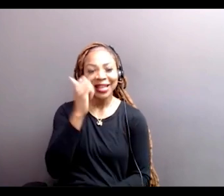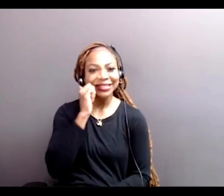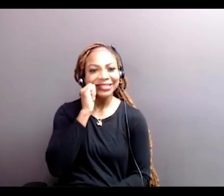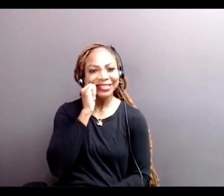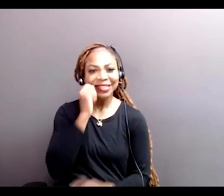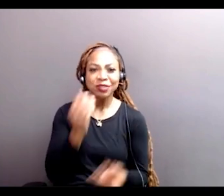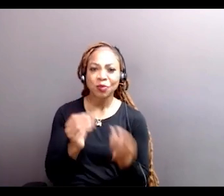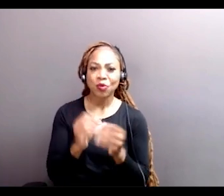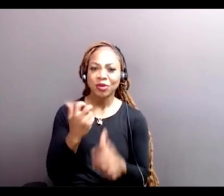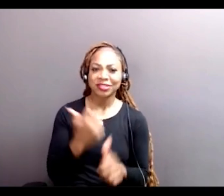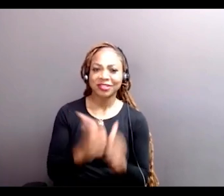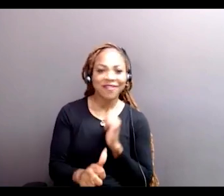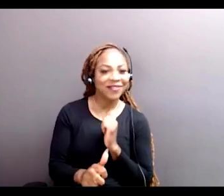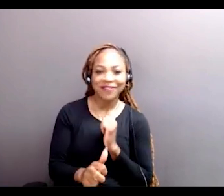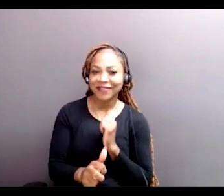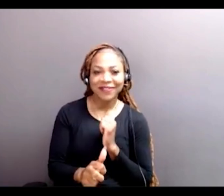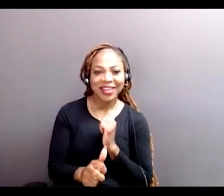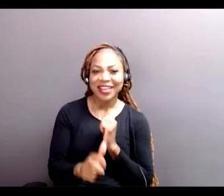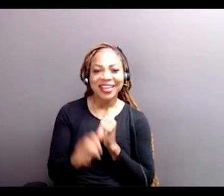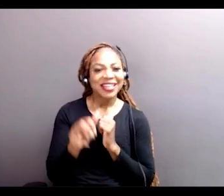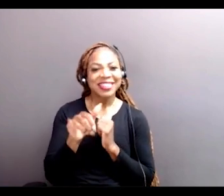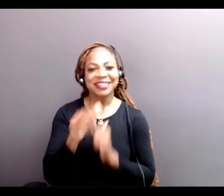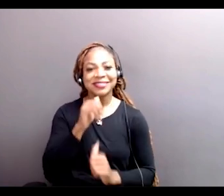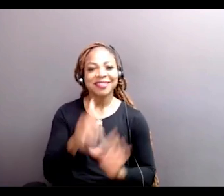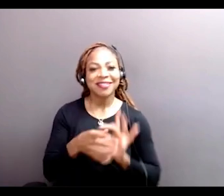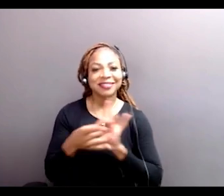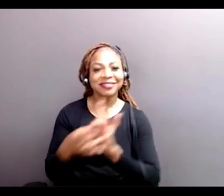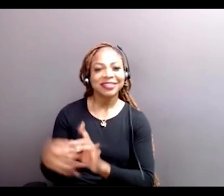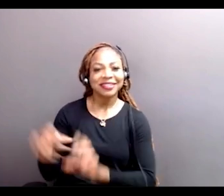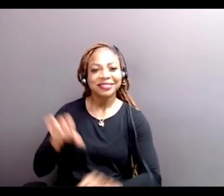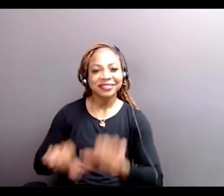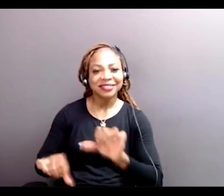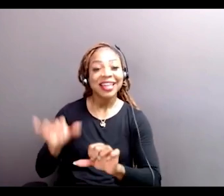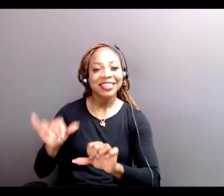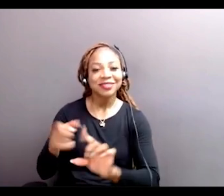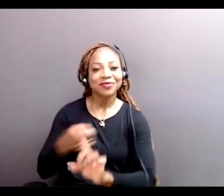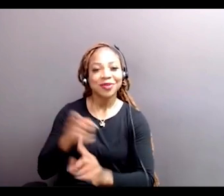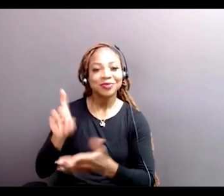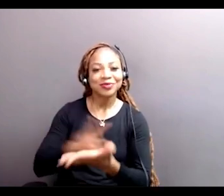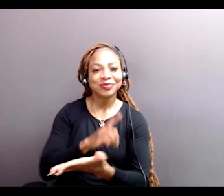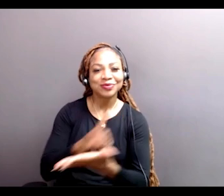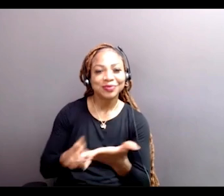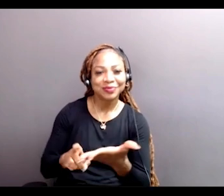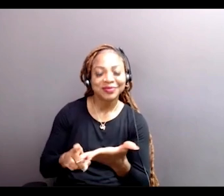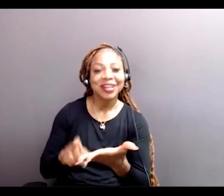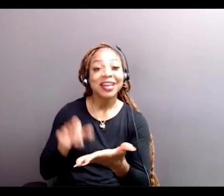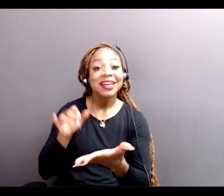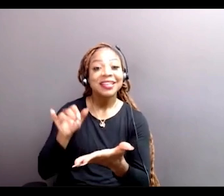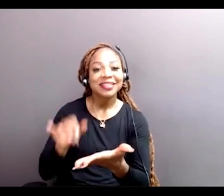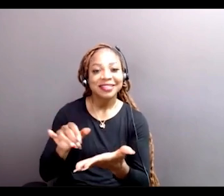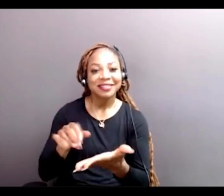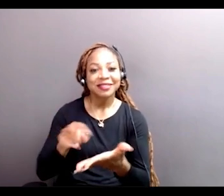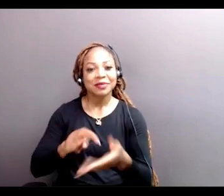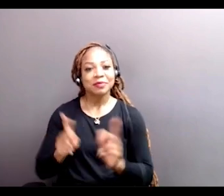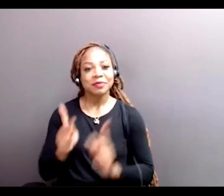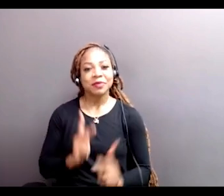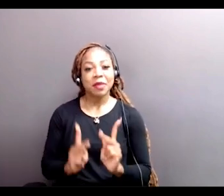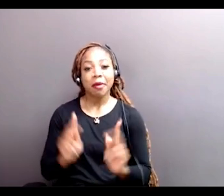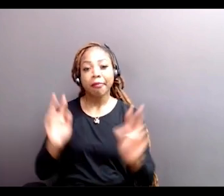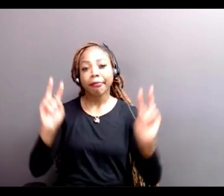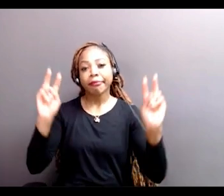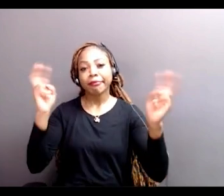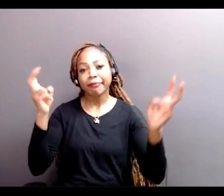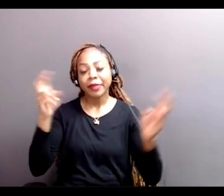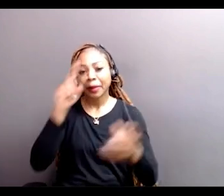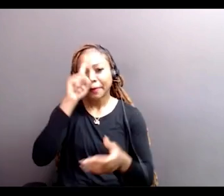is tougher is not a scientific practice. It comes out of scientific racism. Yet these are the things that people